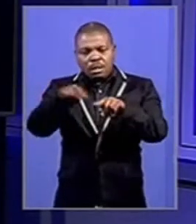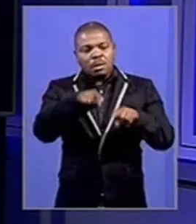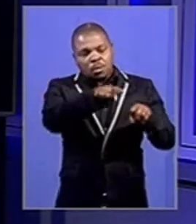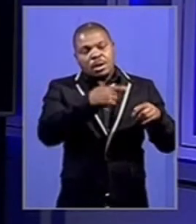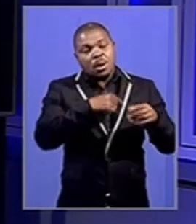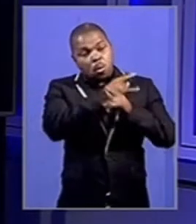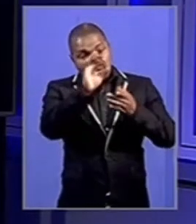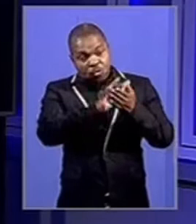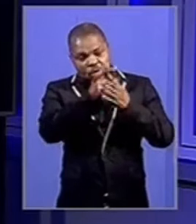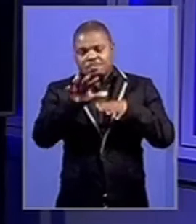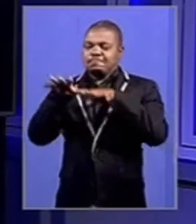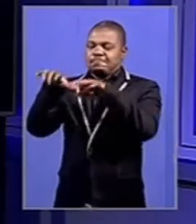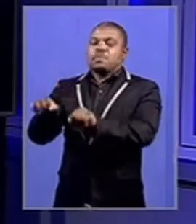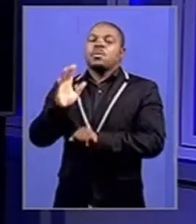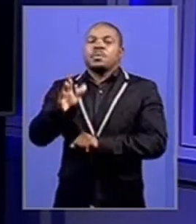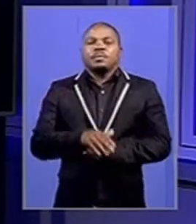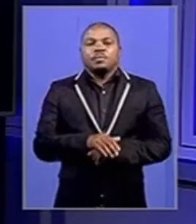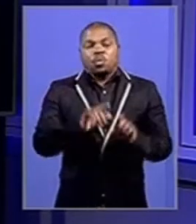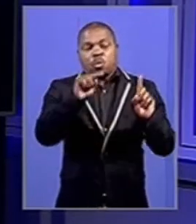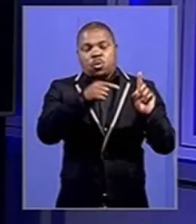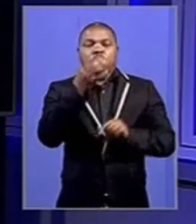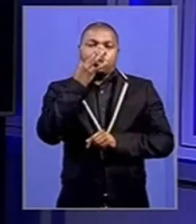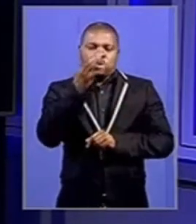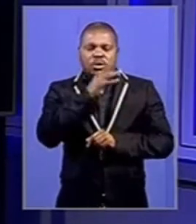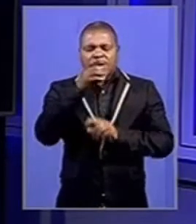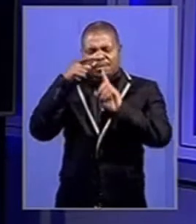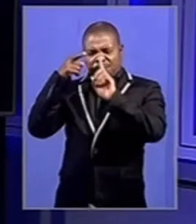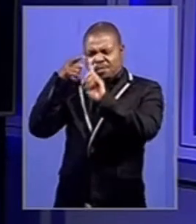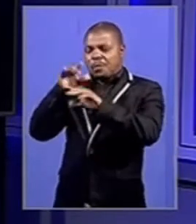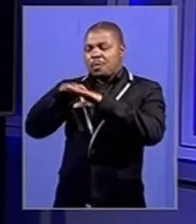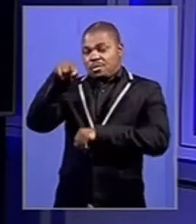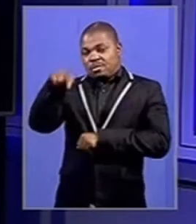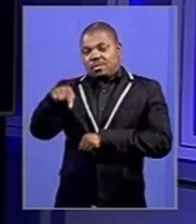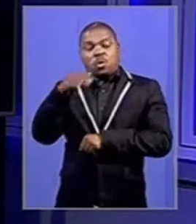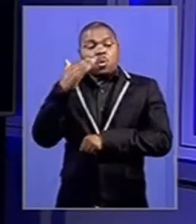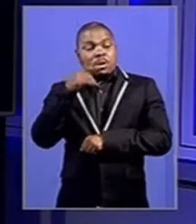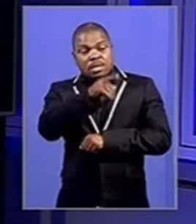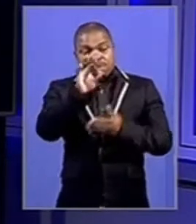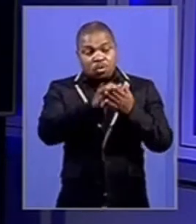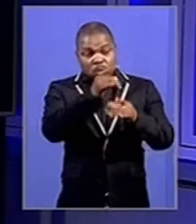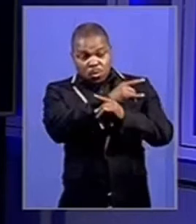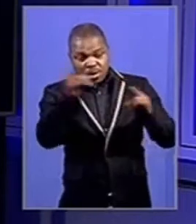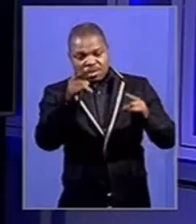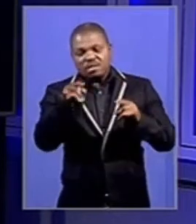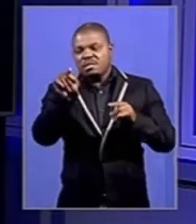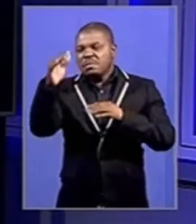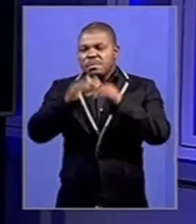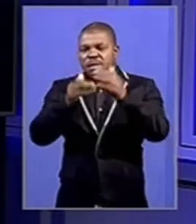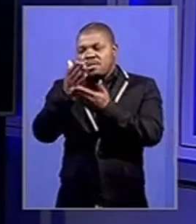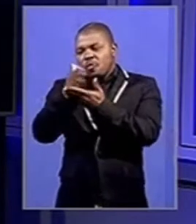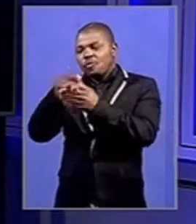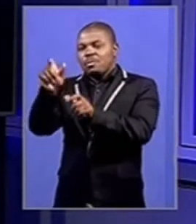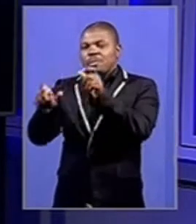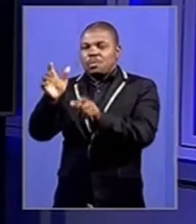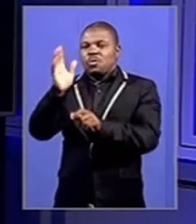ya Johannesburg. Malema o re se se tla fiwa sedi e kgolo ge mokgahlo wa gabo o ka thopa dikgetho tšeo di tlago